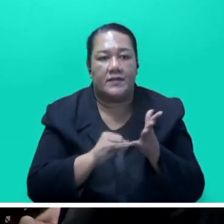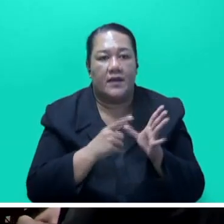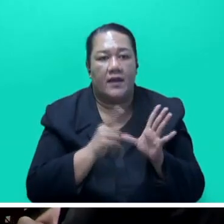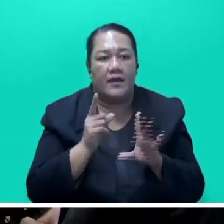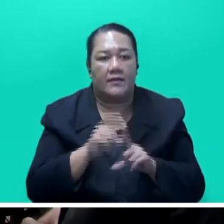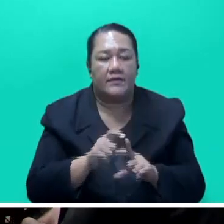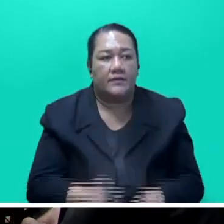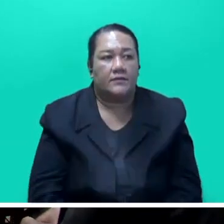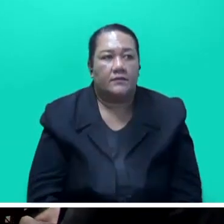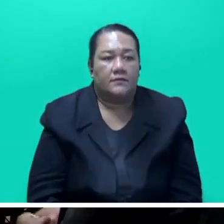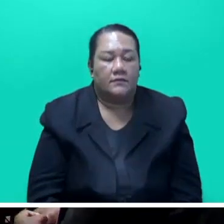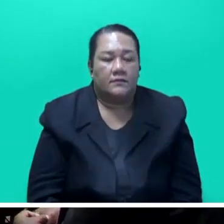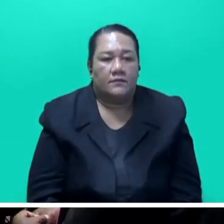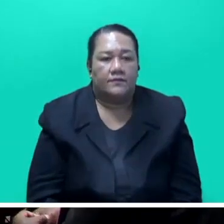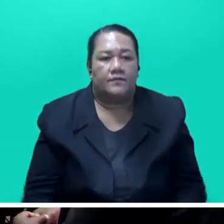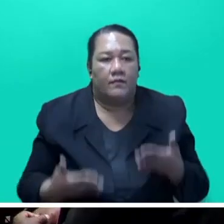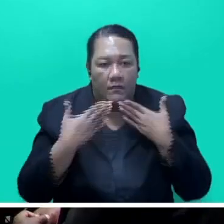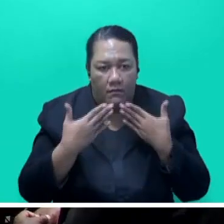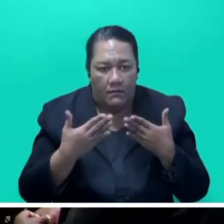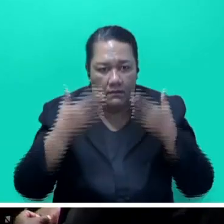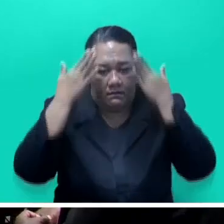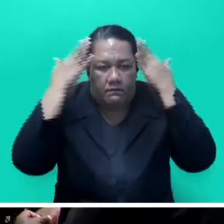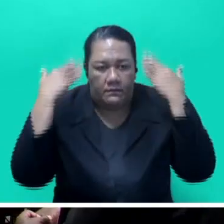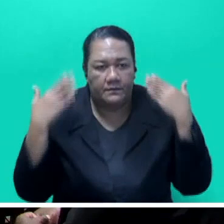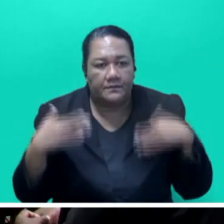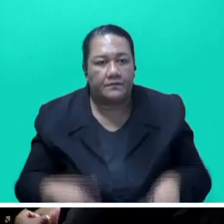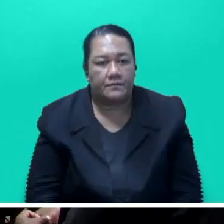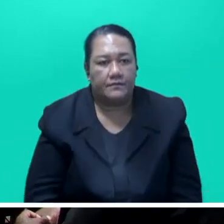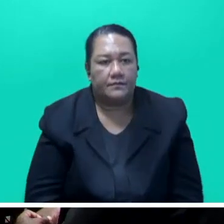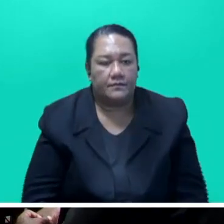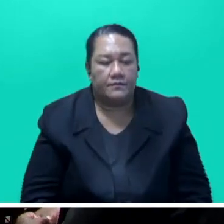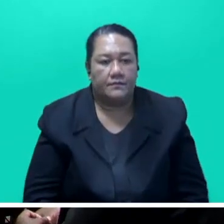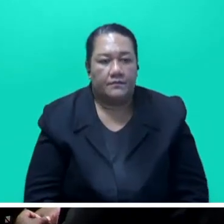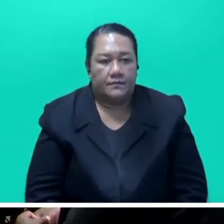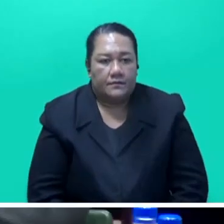Thank you, Mr. Speaker. I'll try and be brief.